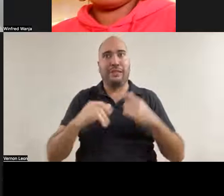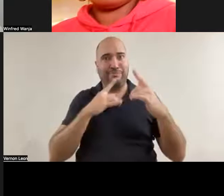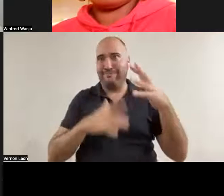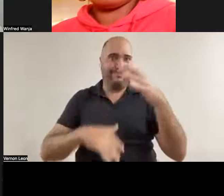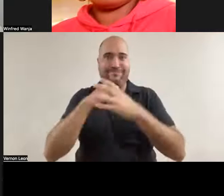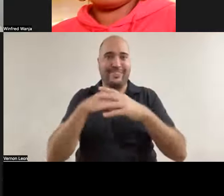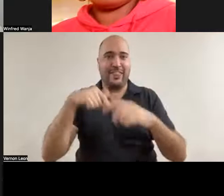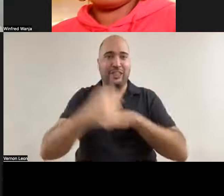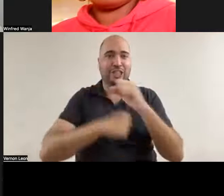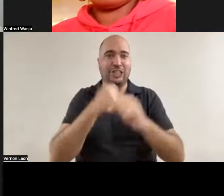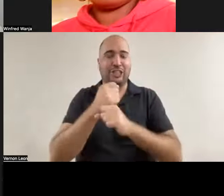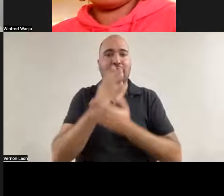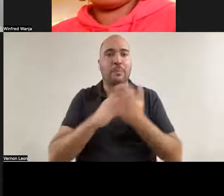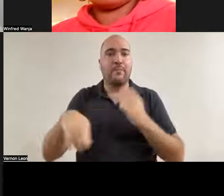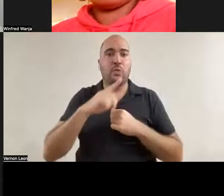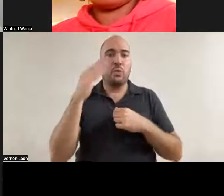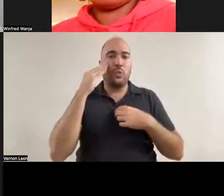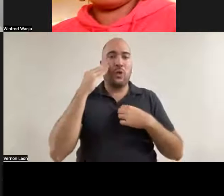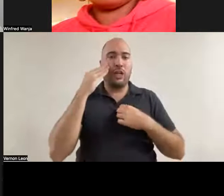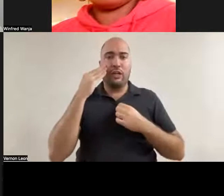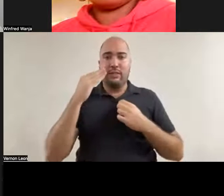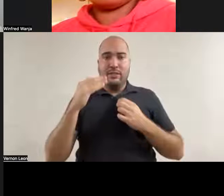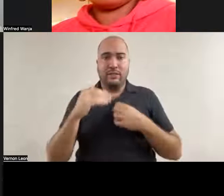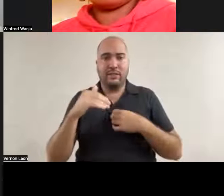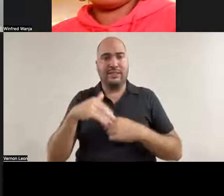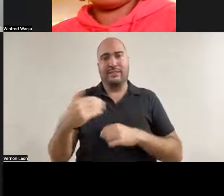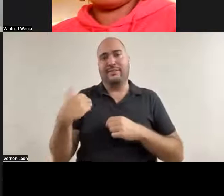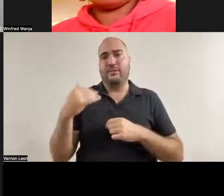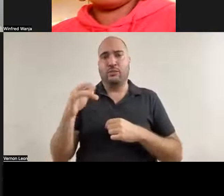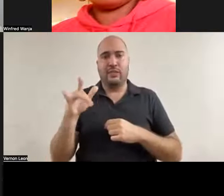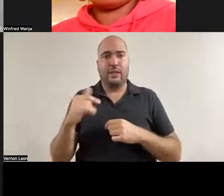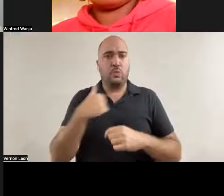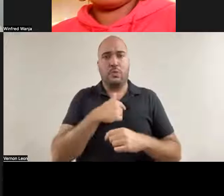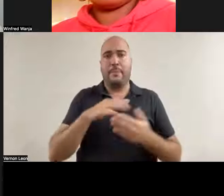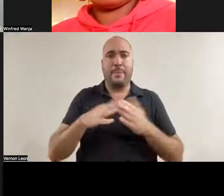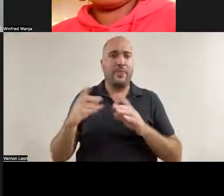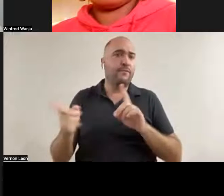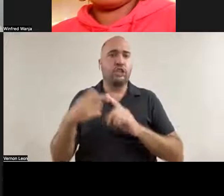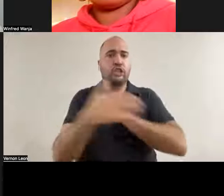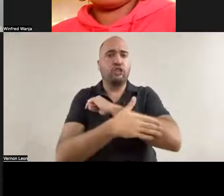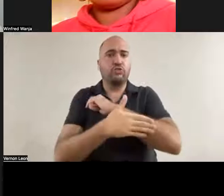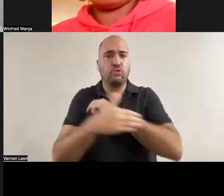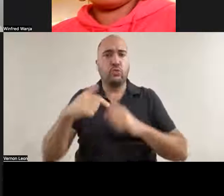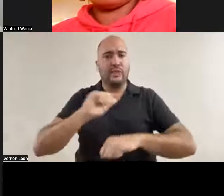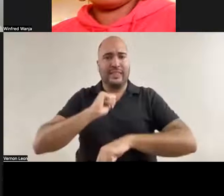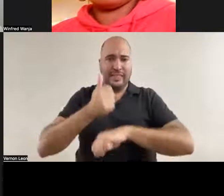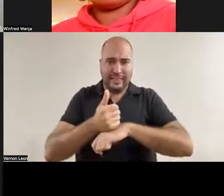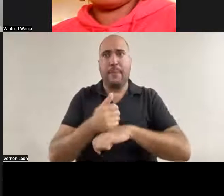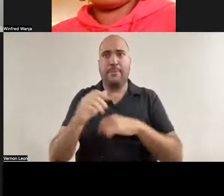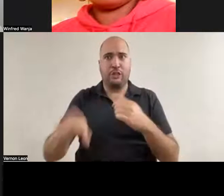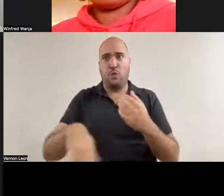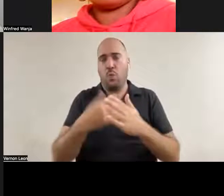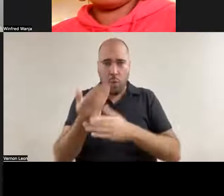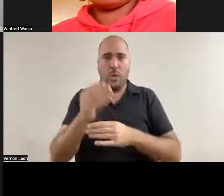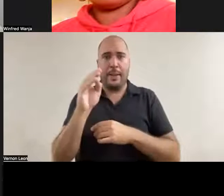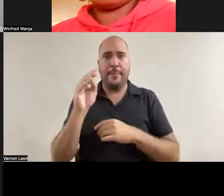year. Some of you may be aware that in July, we became one of the first countries to establish an entire ministry